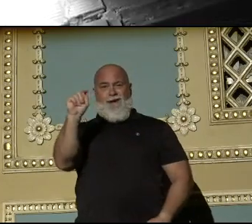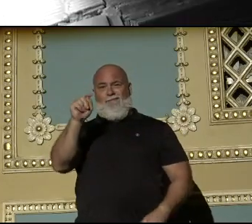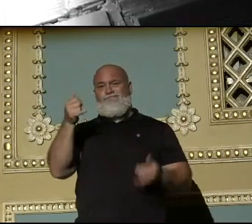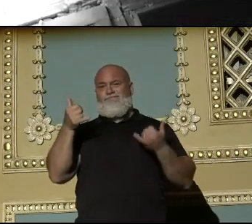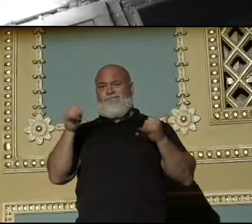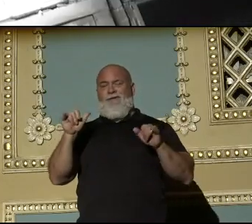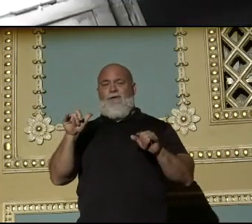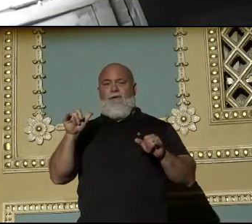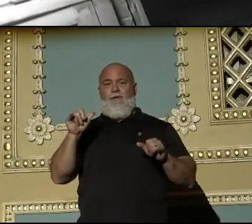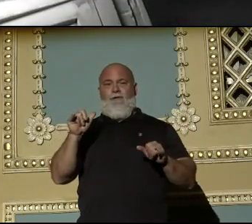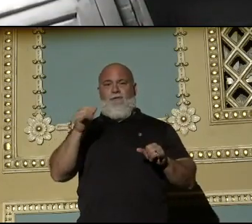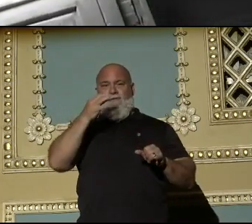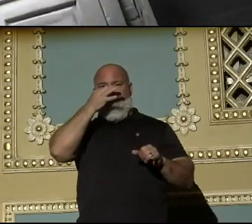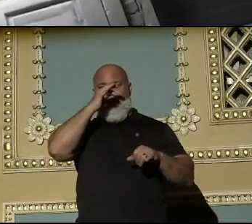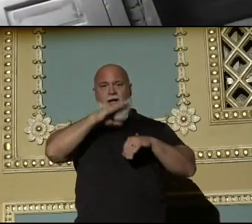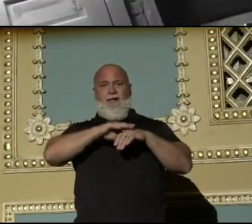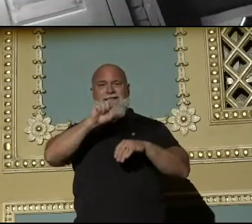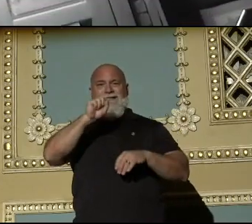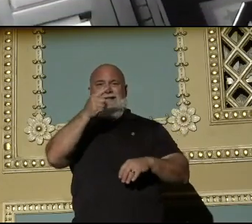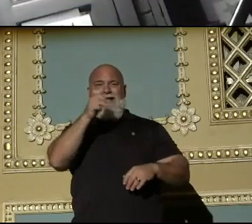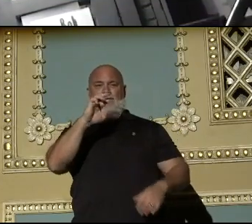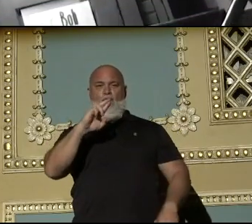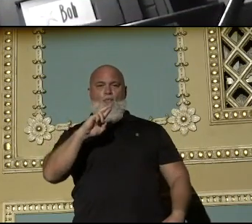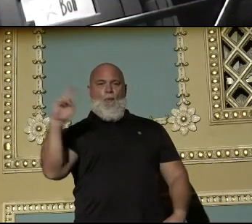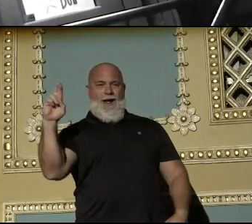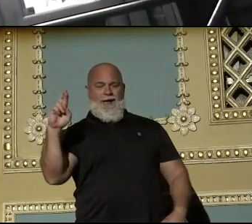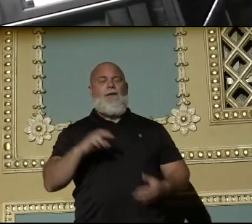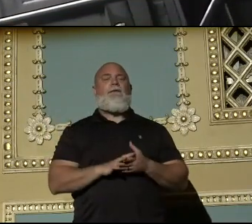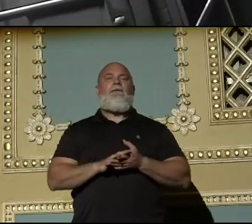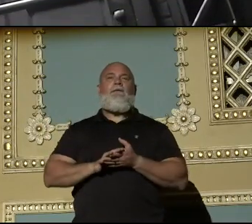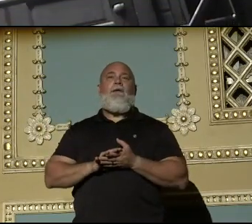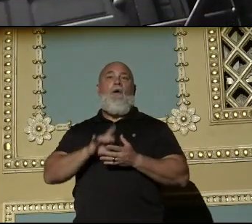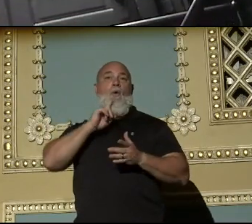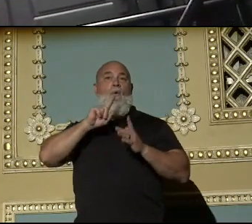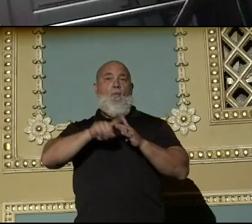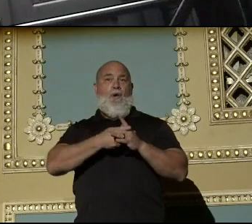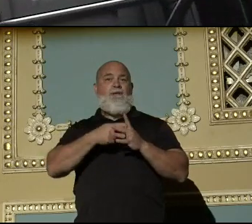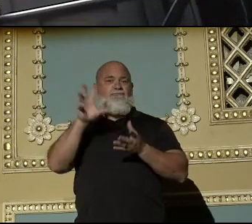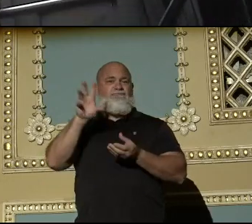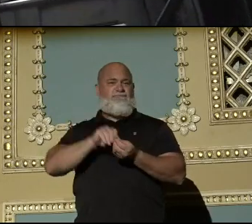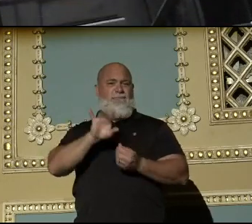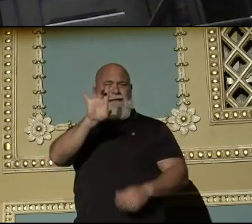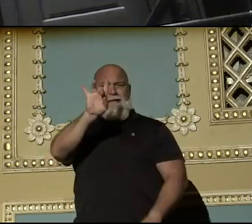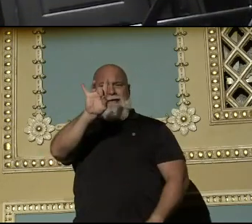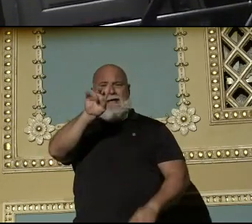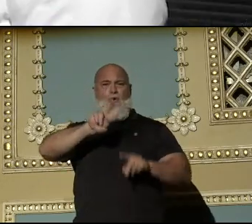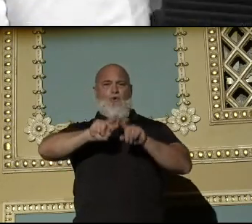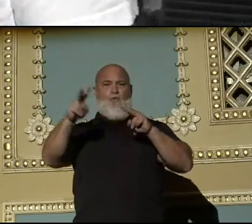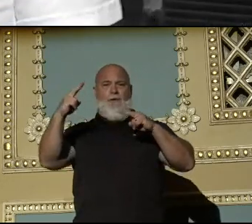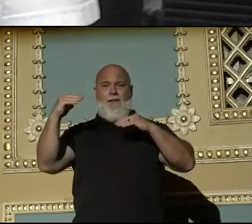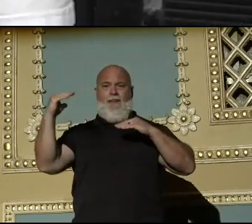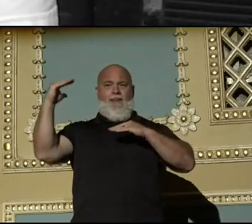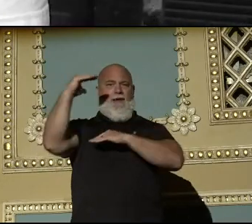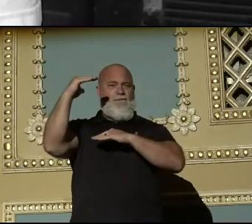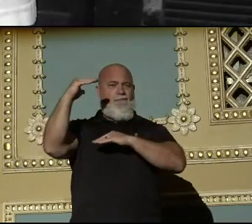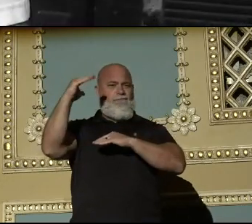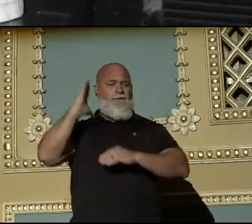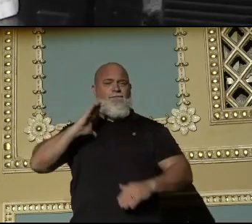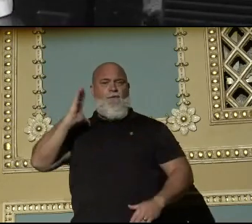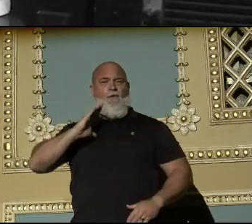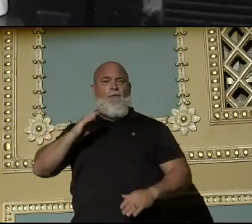there on stage right. There were originally 8 on 2 different levels. On